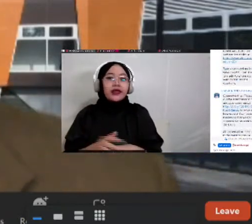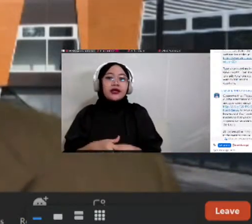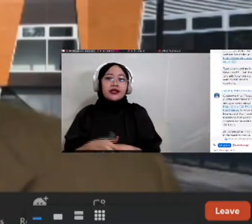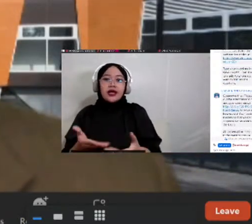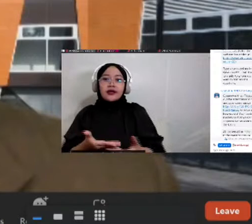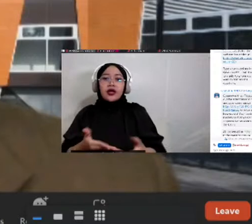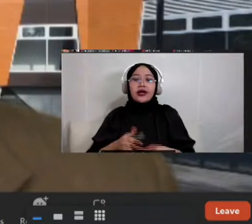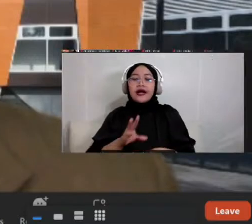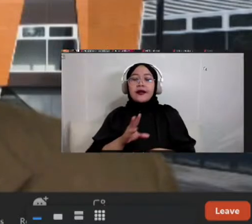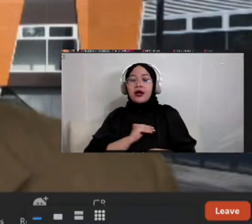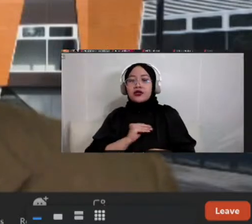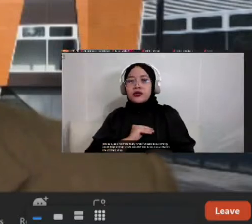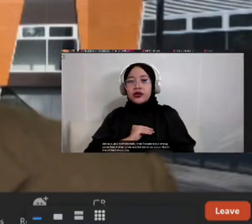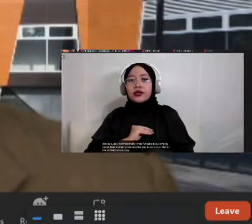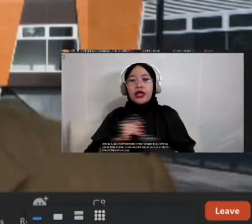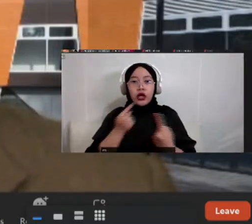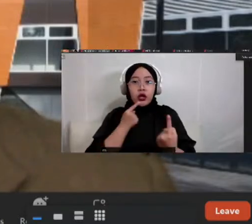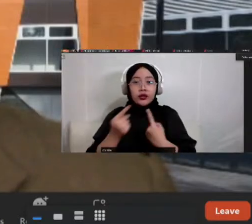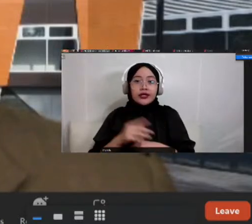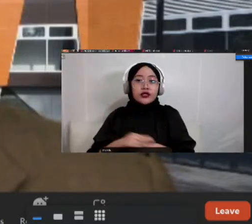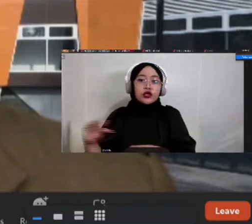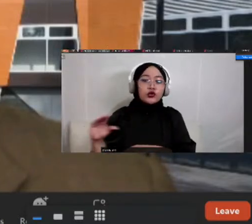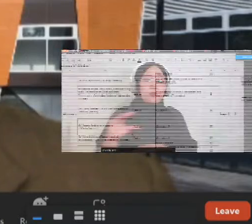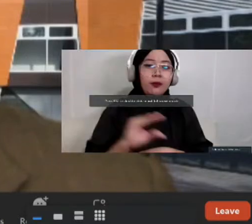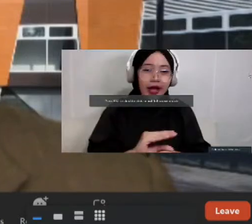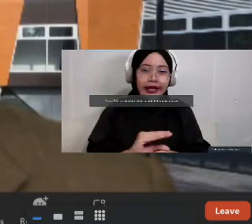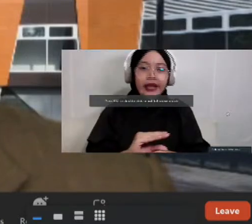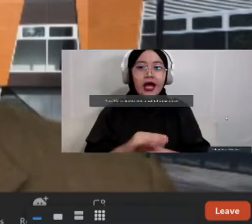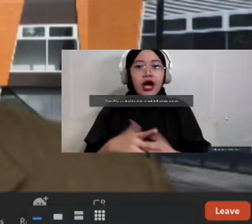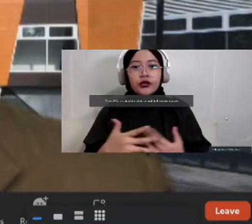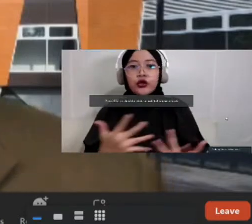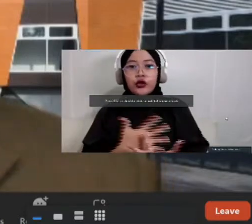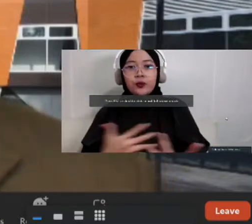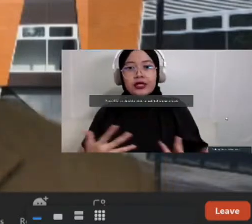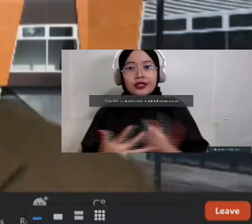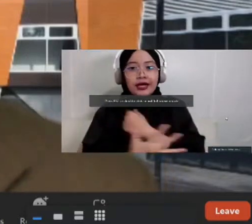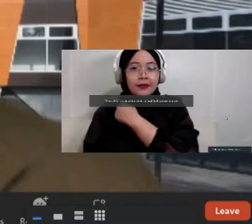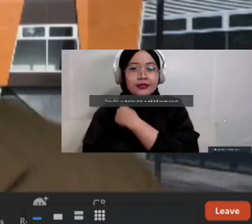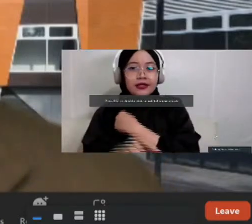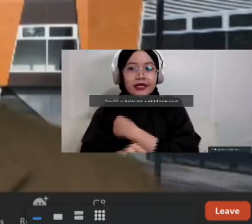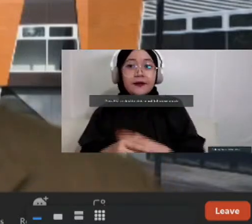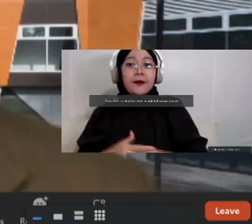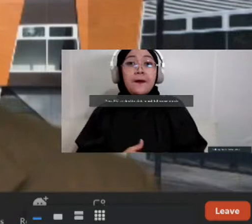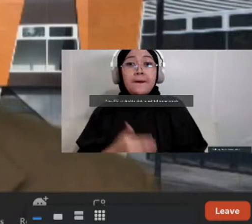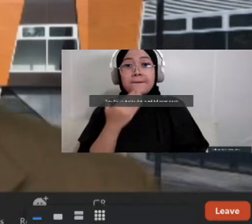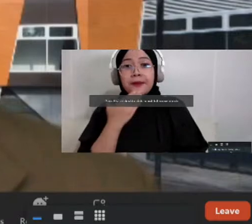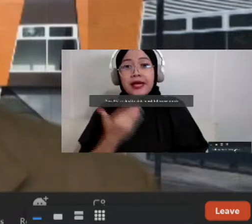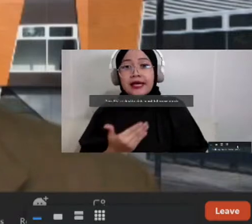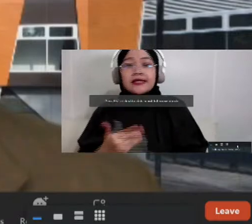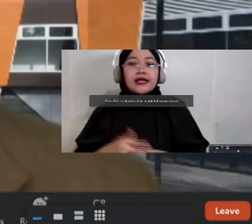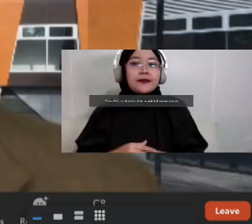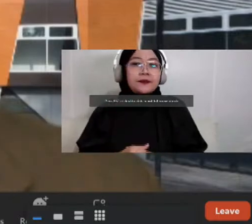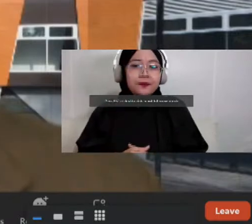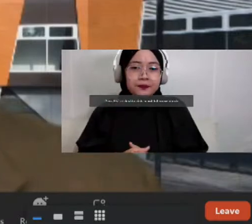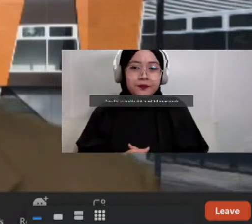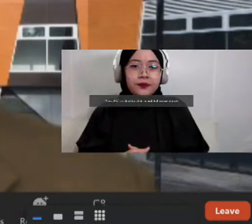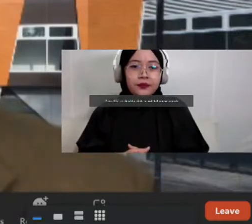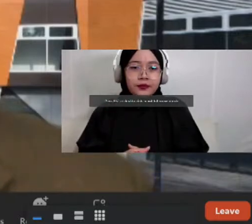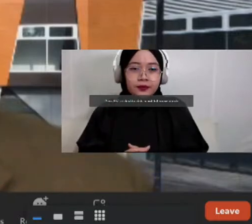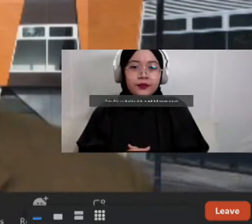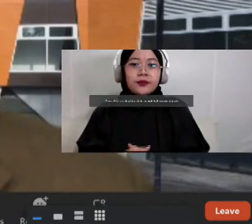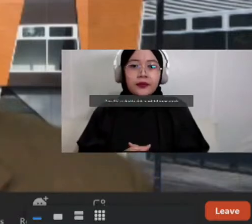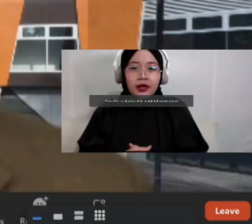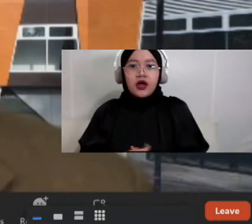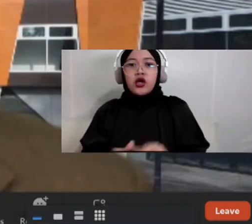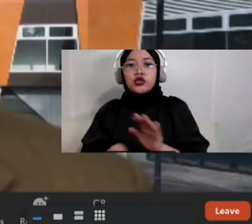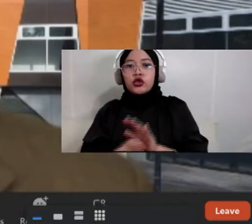context of a supply crunch and poverty alleviation similarly goes for high food